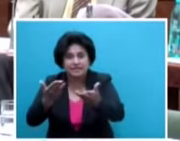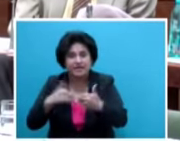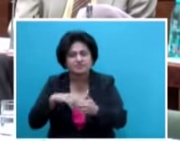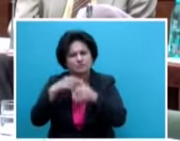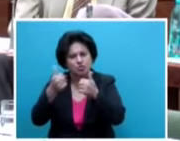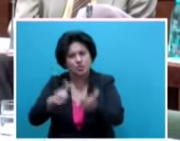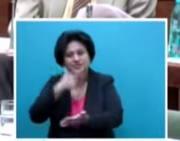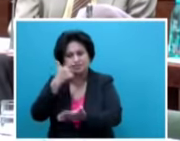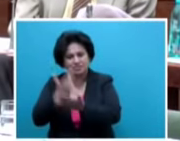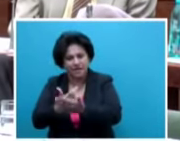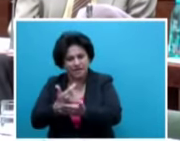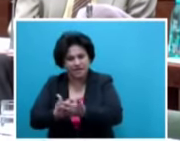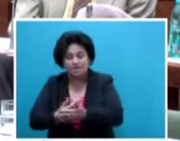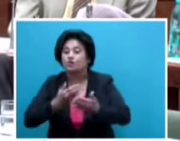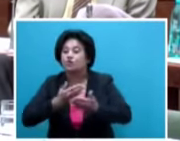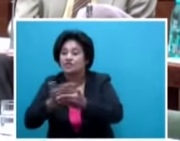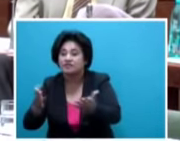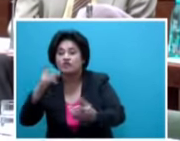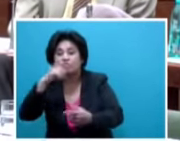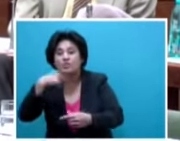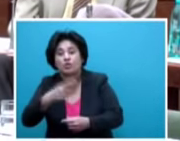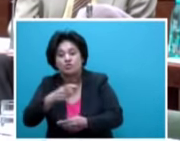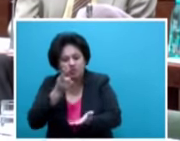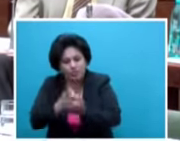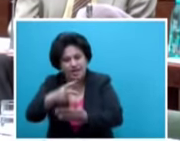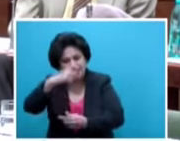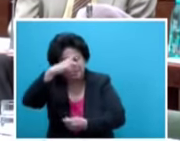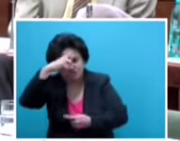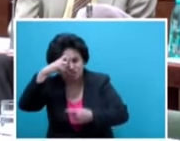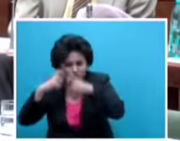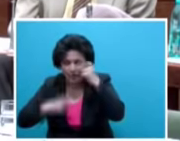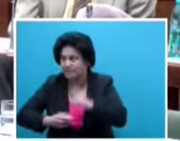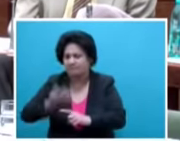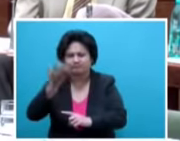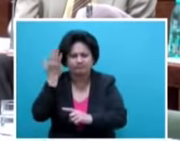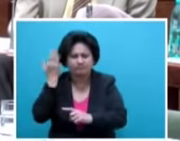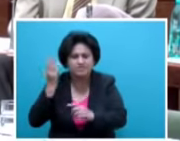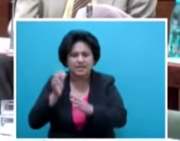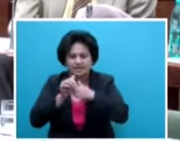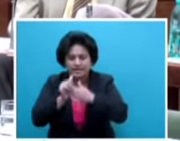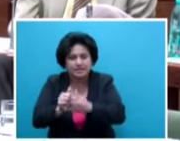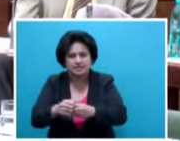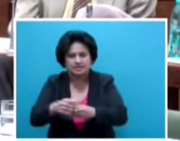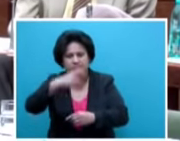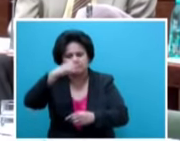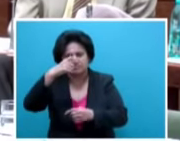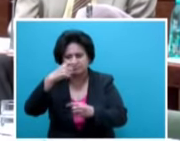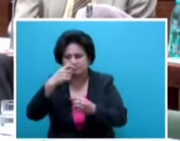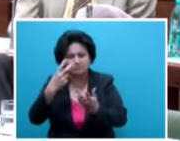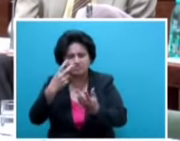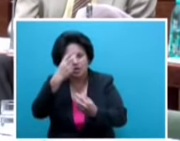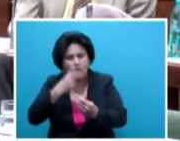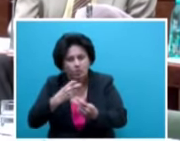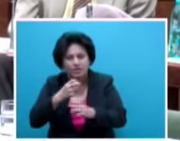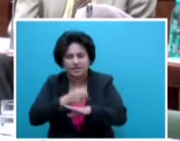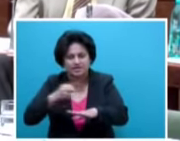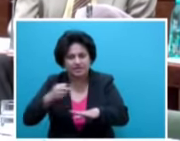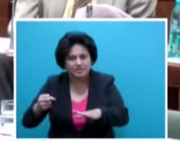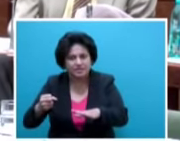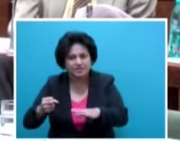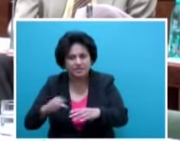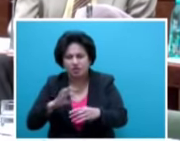that credit is given to where credit is due, to previous governments, previous leaders, and all that they have done for Fiji. Let it not be the usual